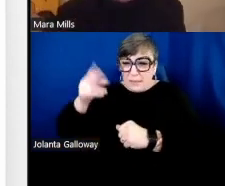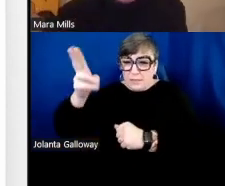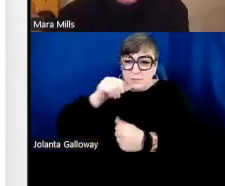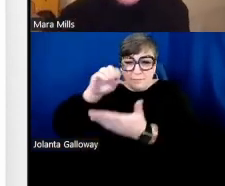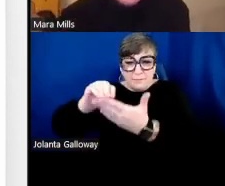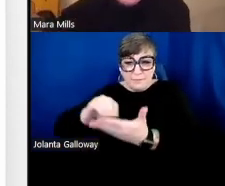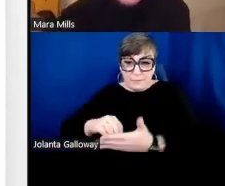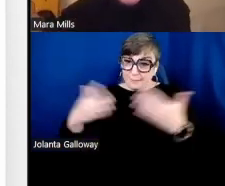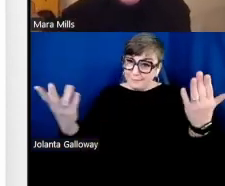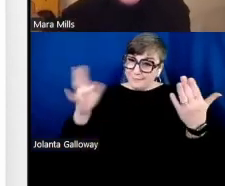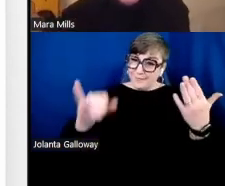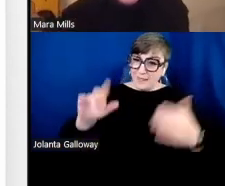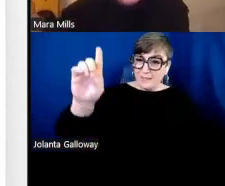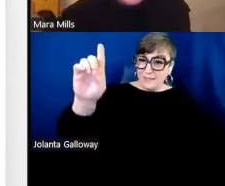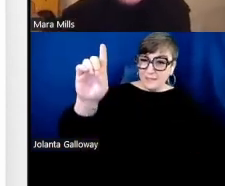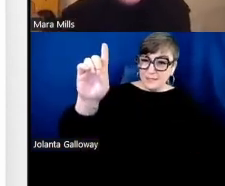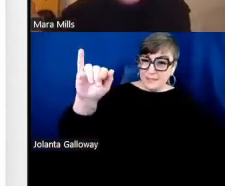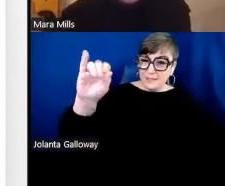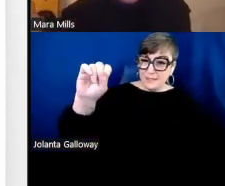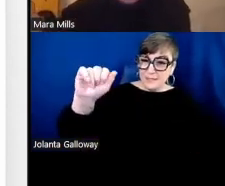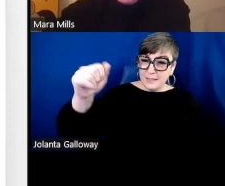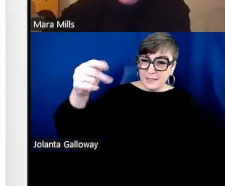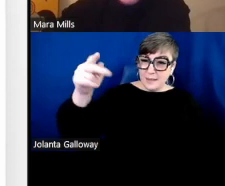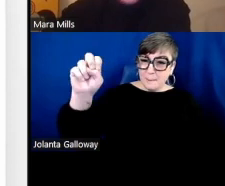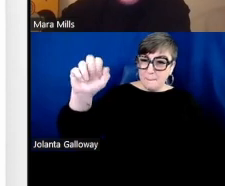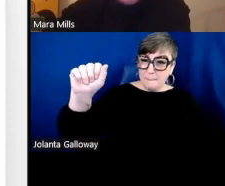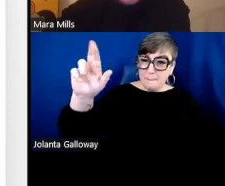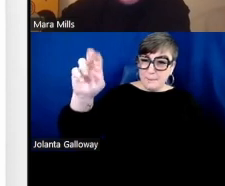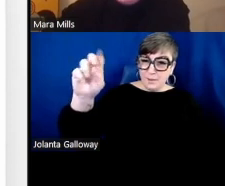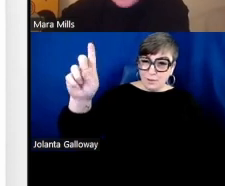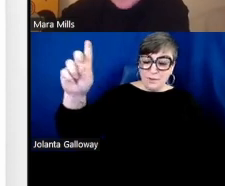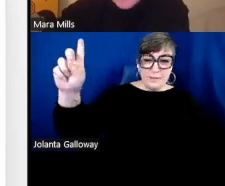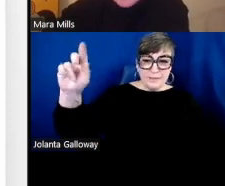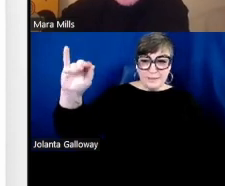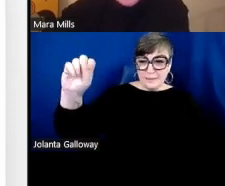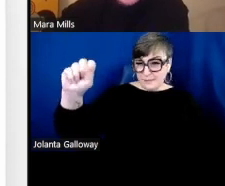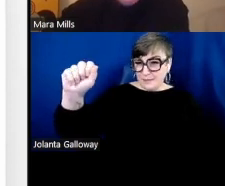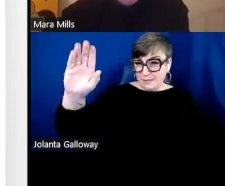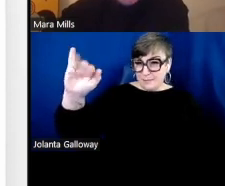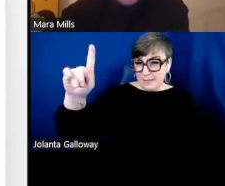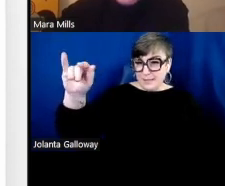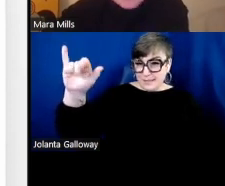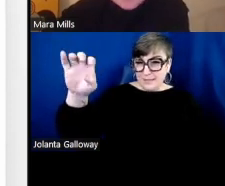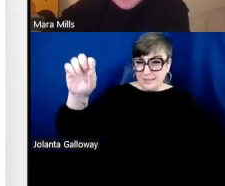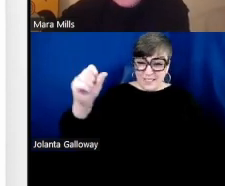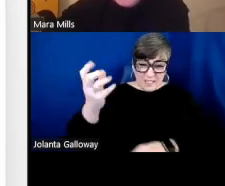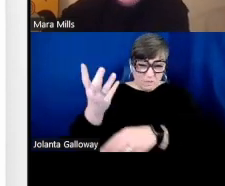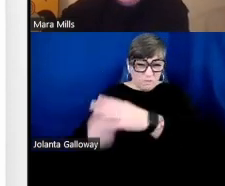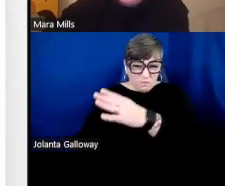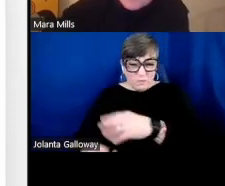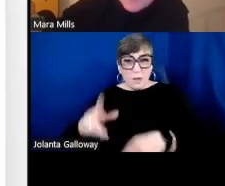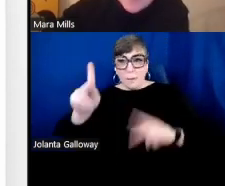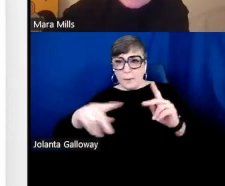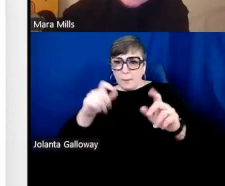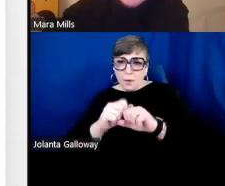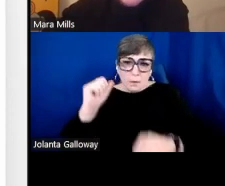disabilities is the theme of our event today people wrote to edison not only to request advice or to ask him to build devices